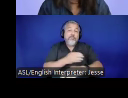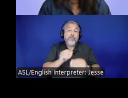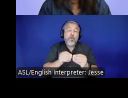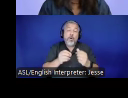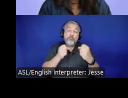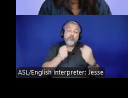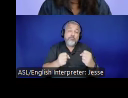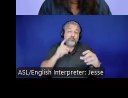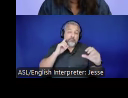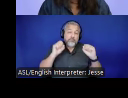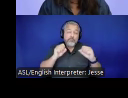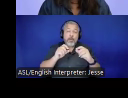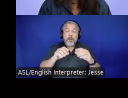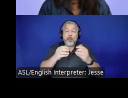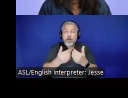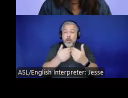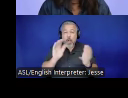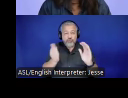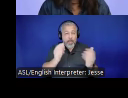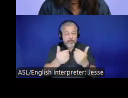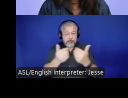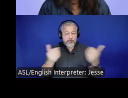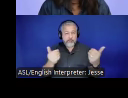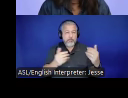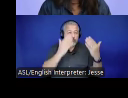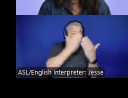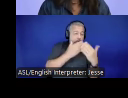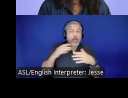or enabling voice search features.